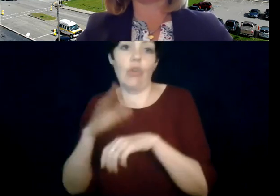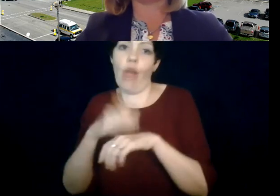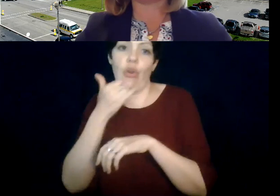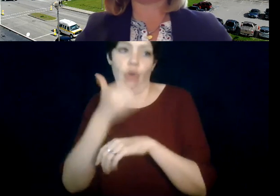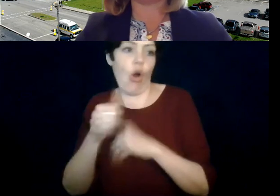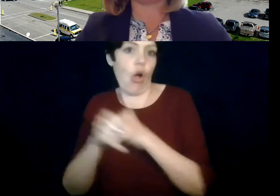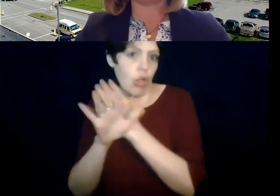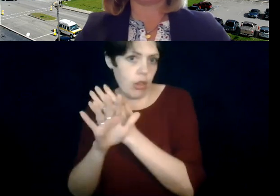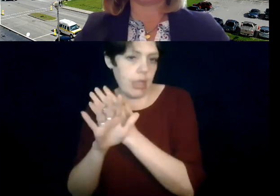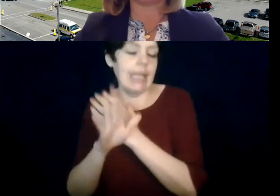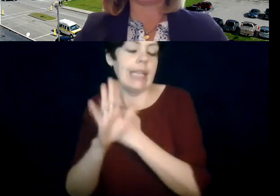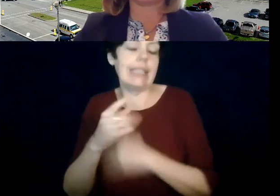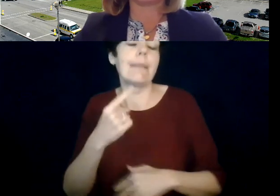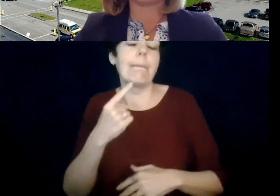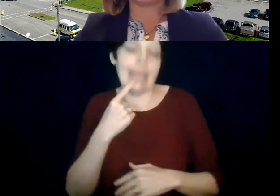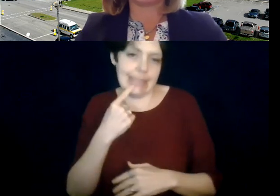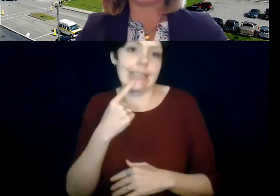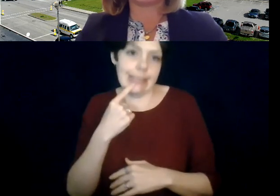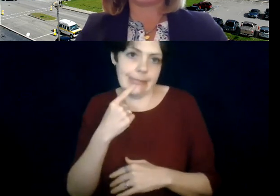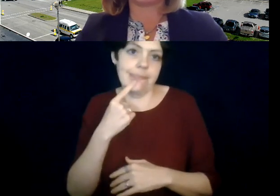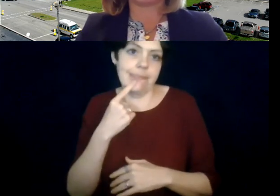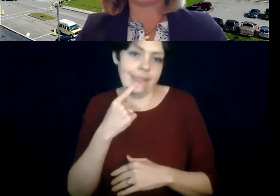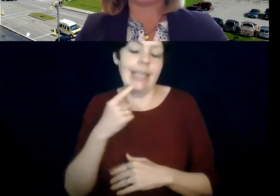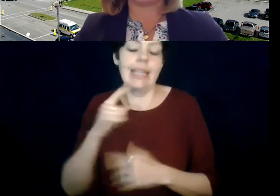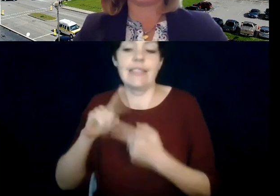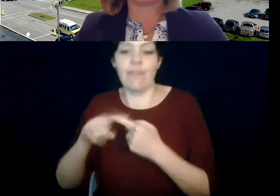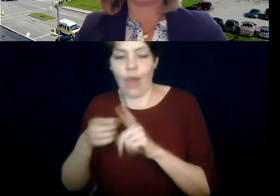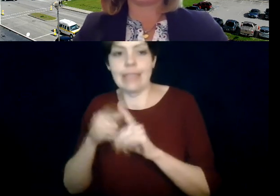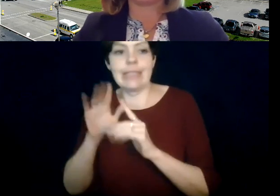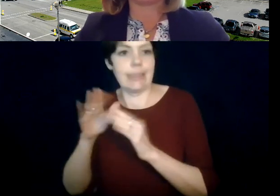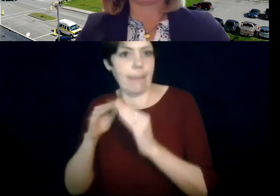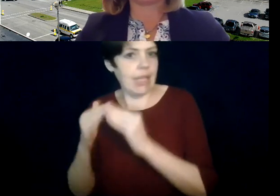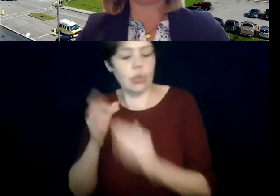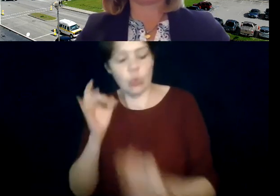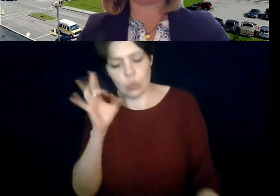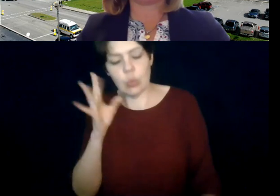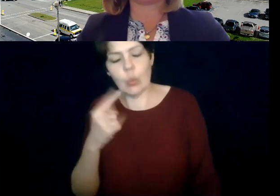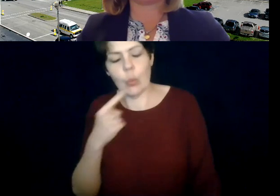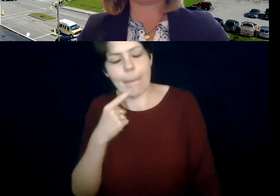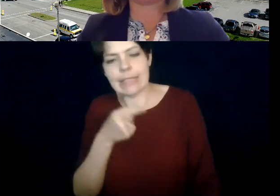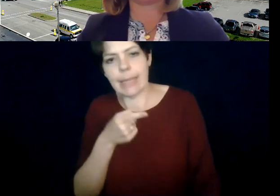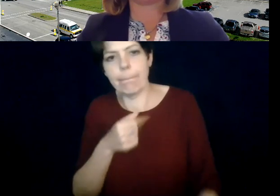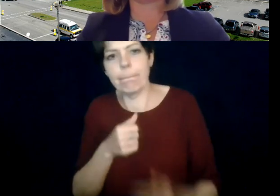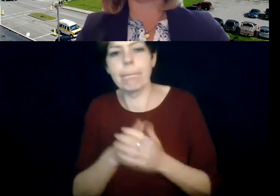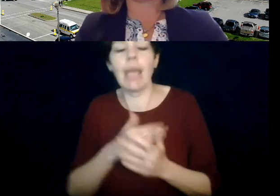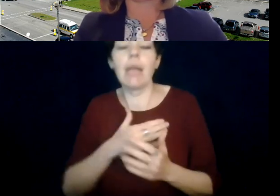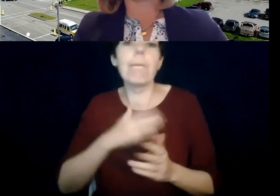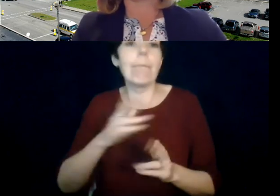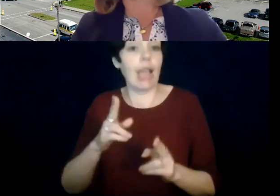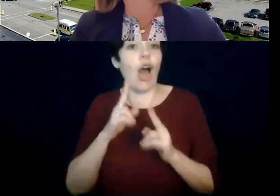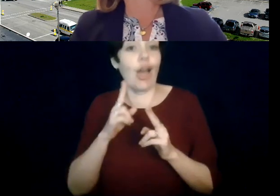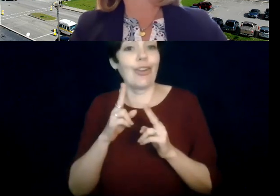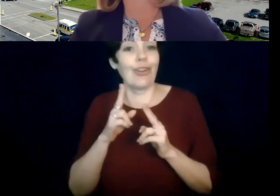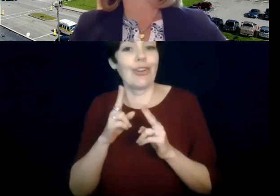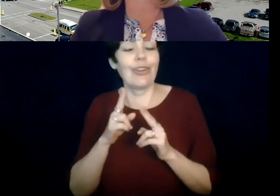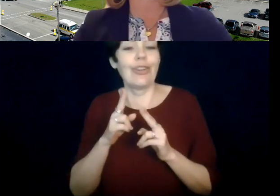greatly missed by his friends and colleagues. And I am, again, greatly honored that